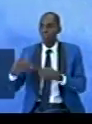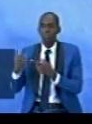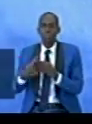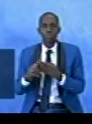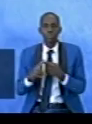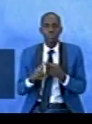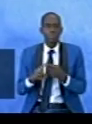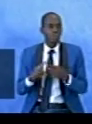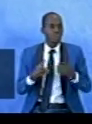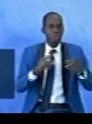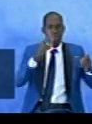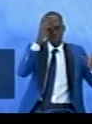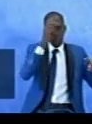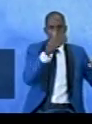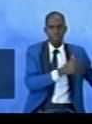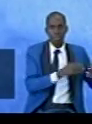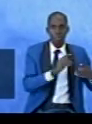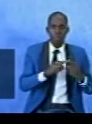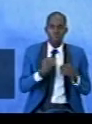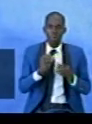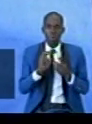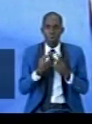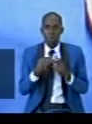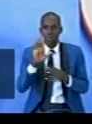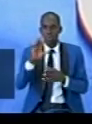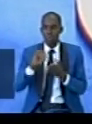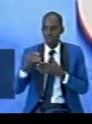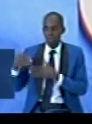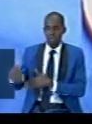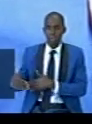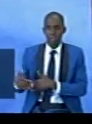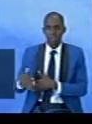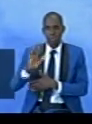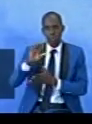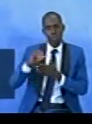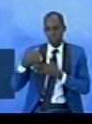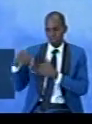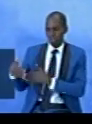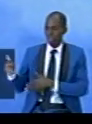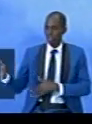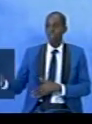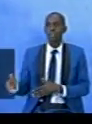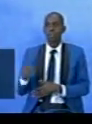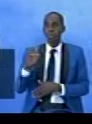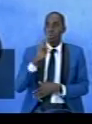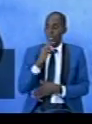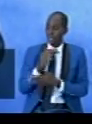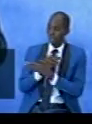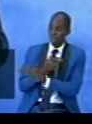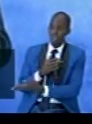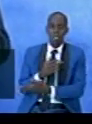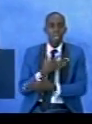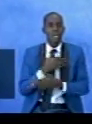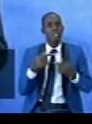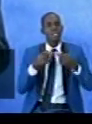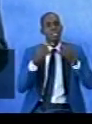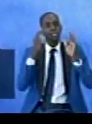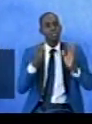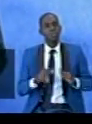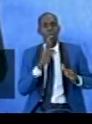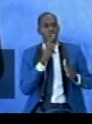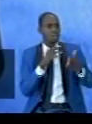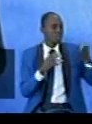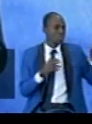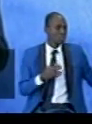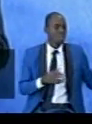your side. You are there, and then an enemy is there, or enemies are there, or it can't